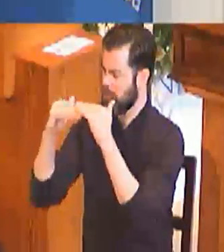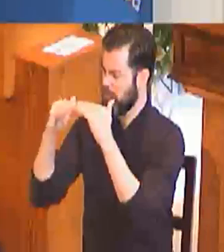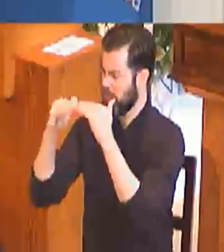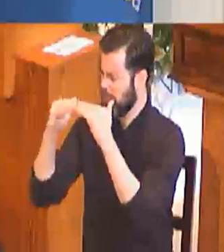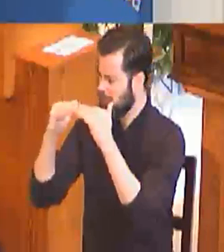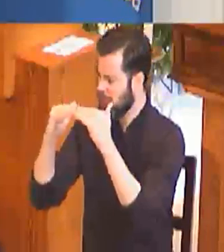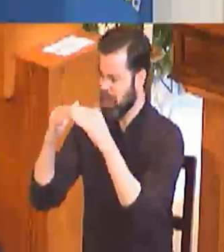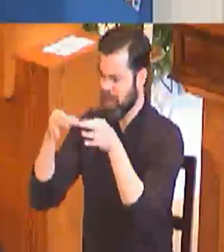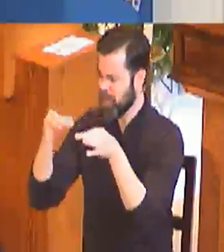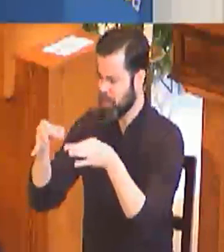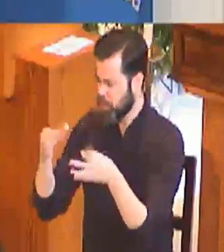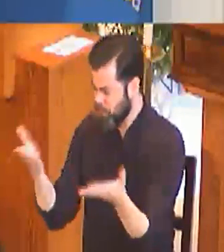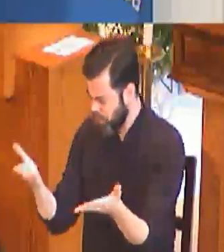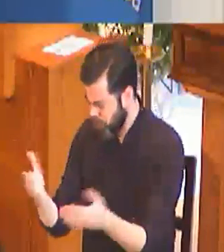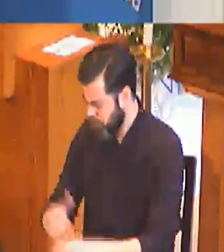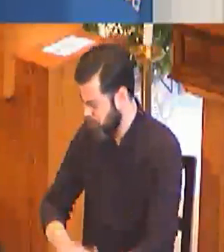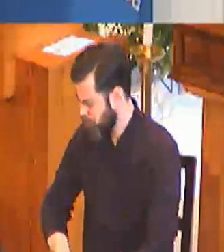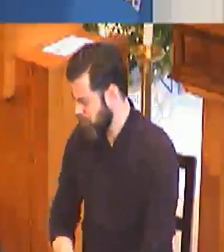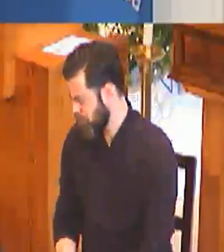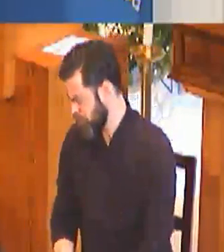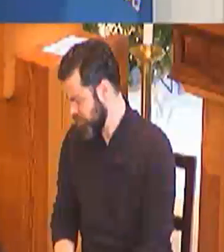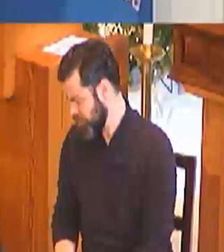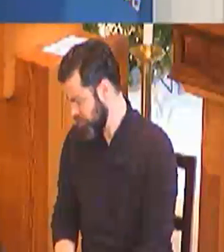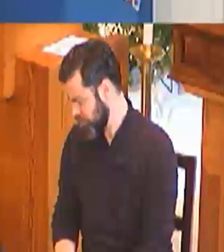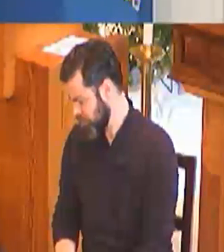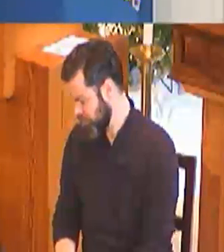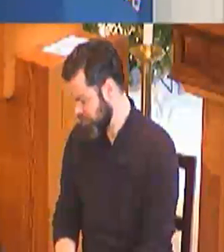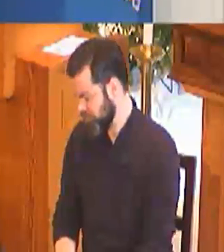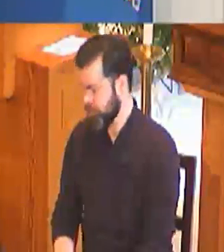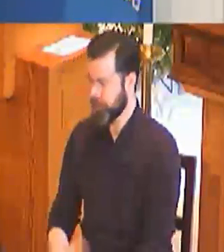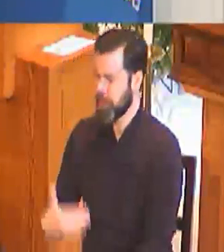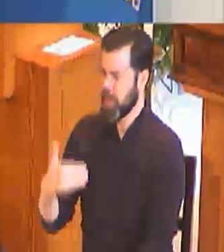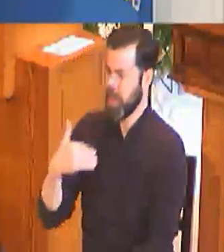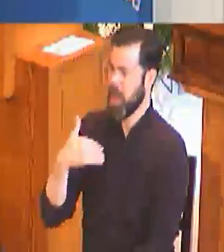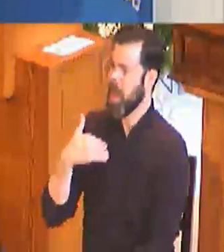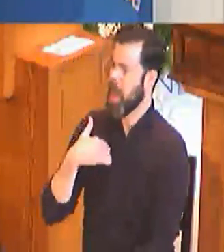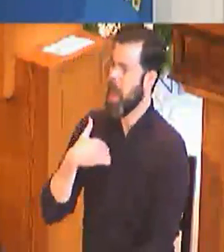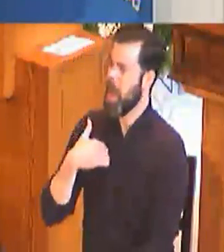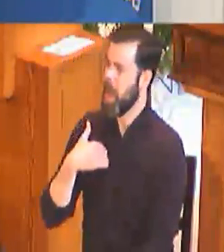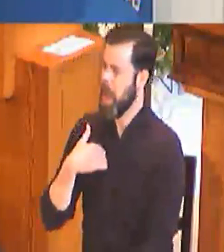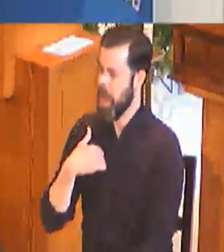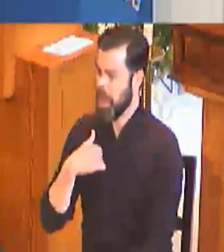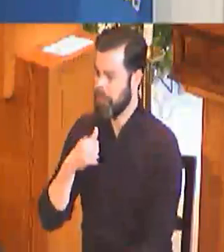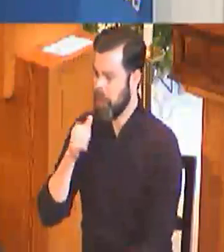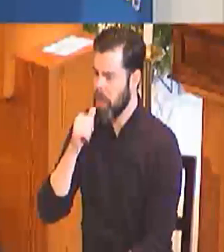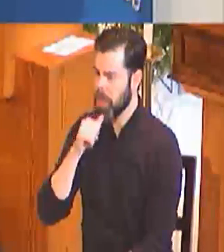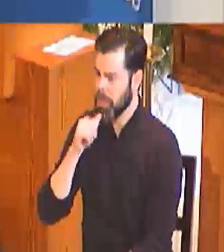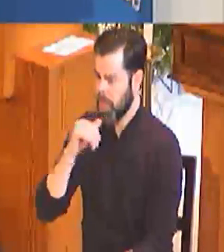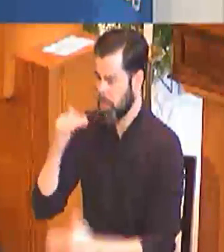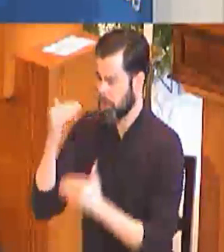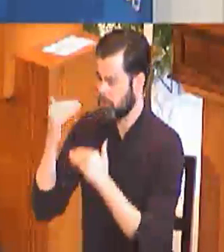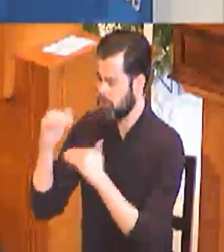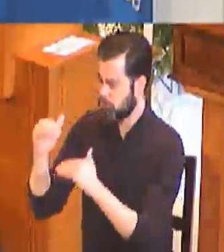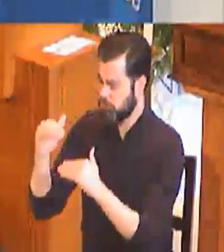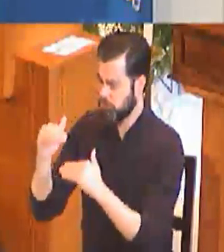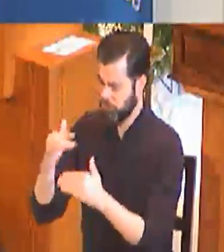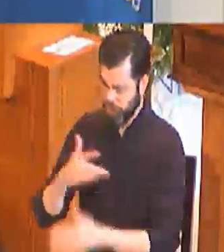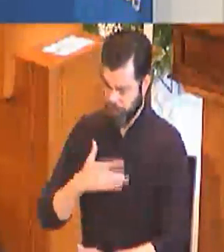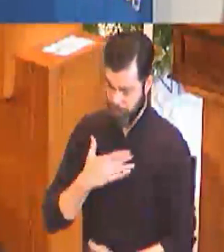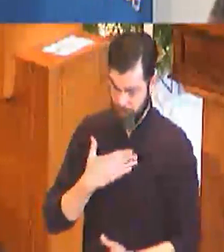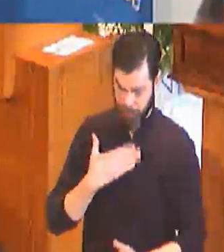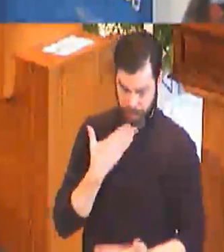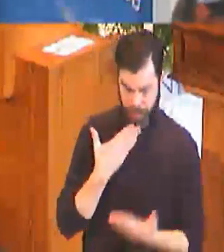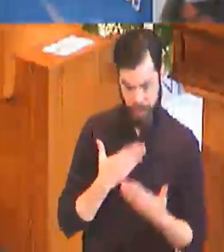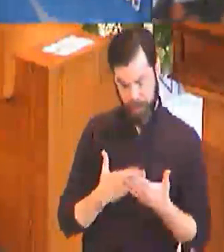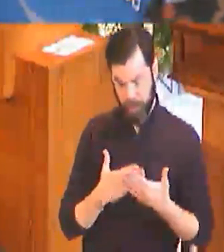he describes that problem. I have a limited tolerance for feeling good. When I